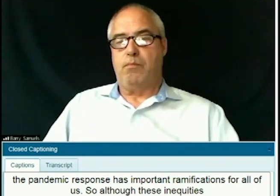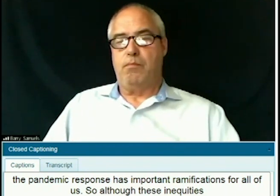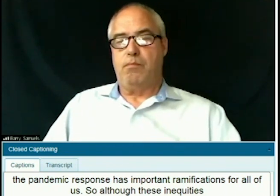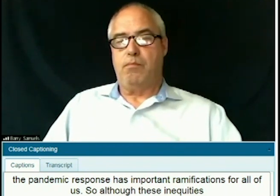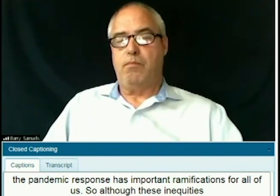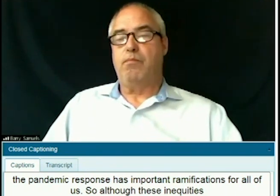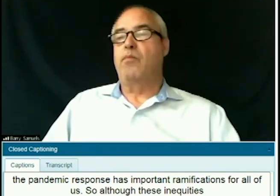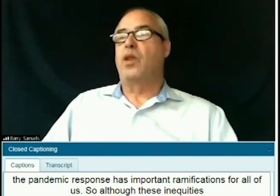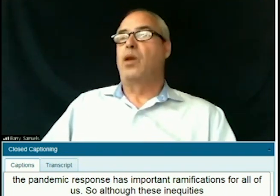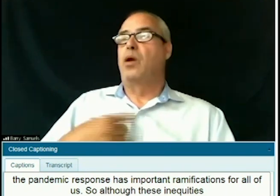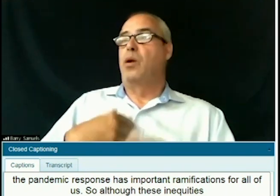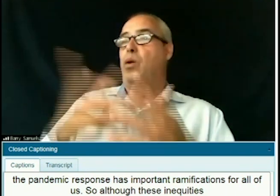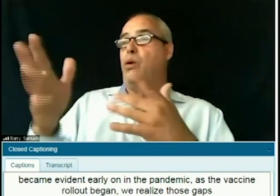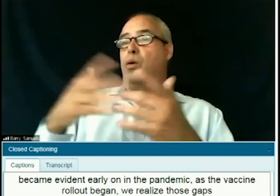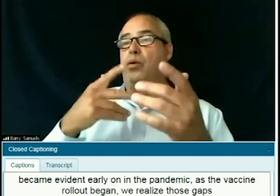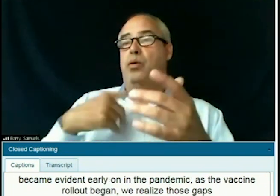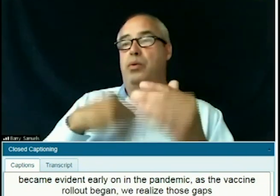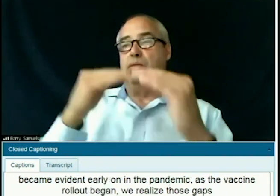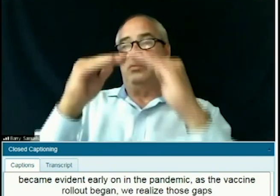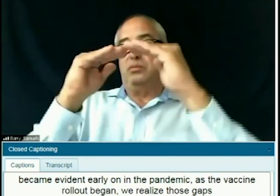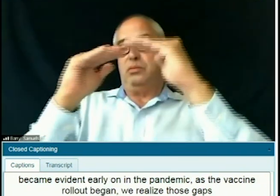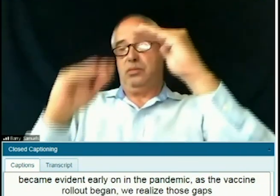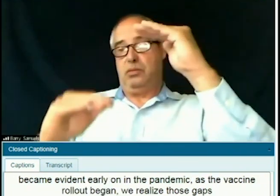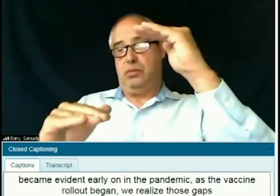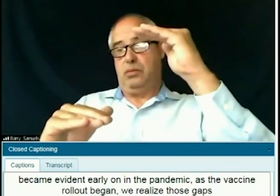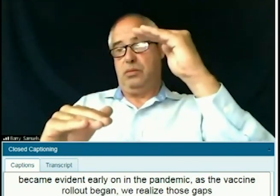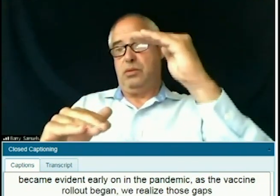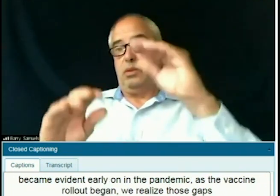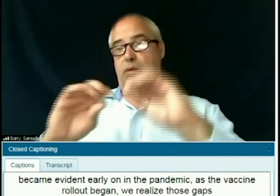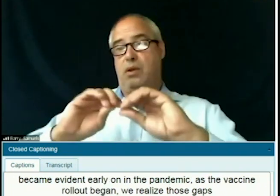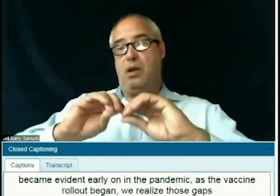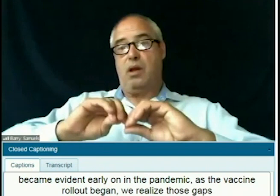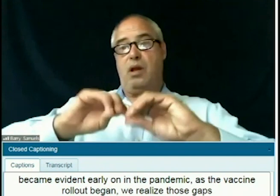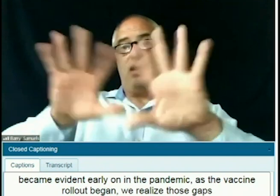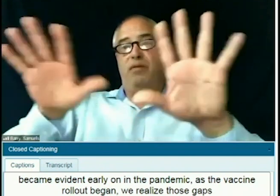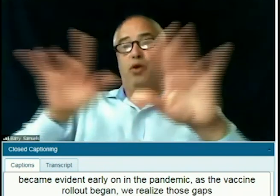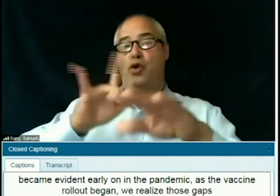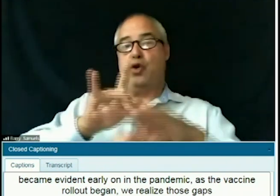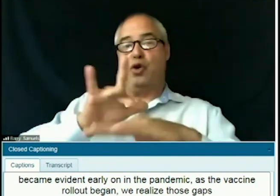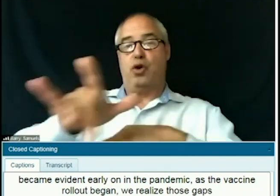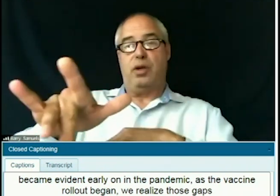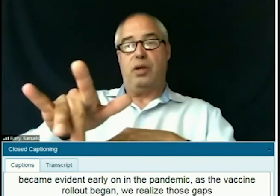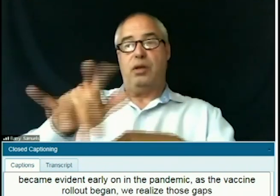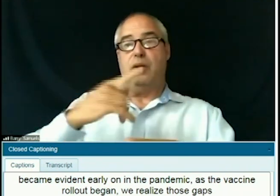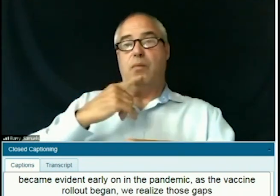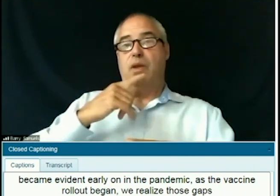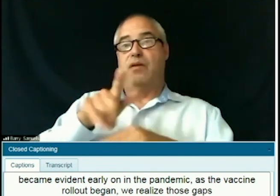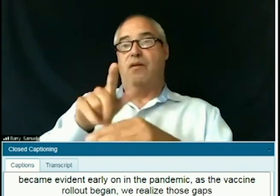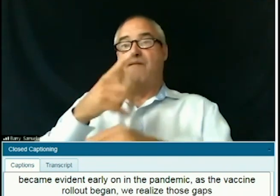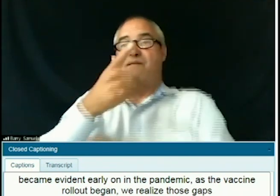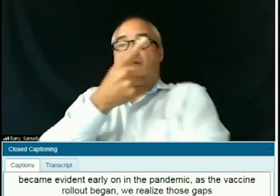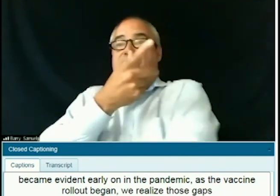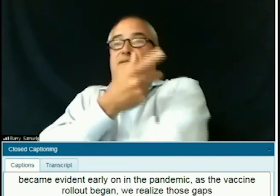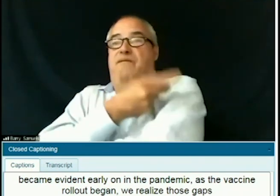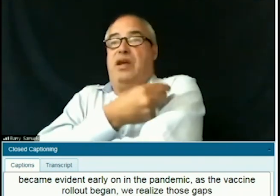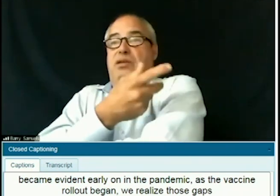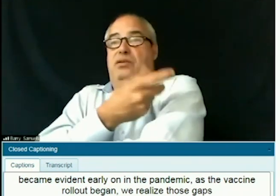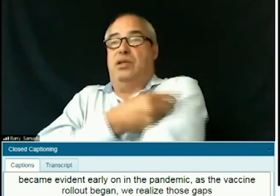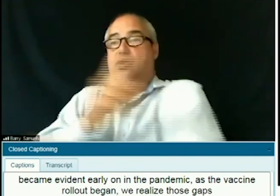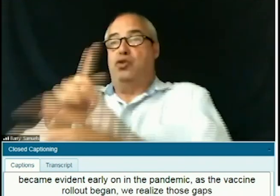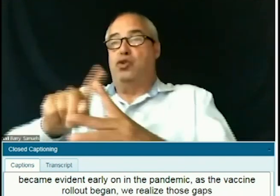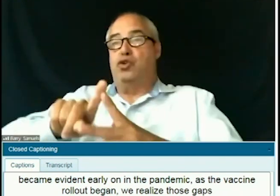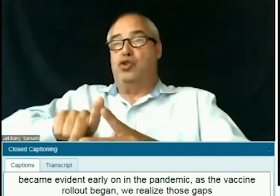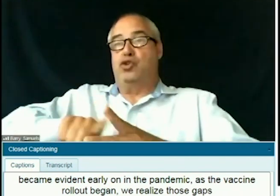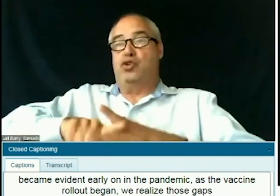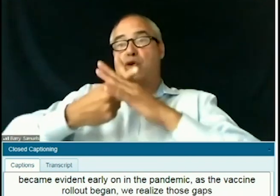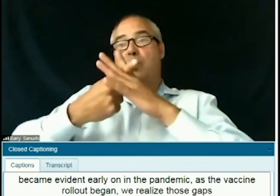So although these inequities became evident early on in the pandemic, as the vaccine rollout began, we realized those gaps really